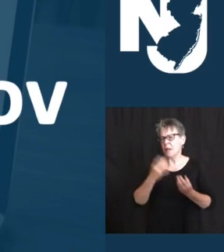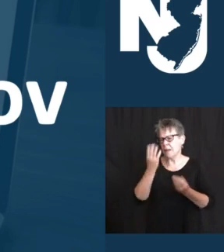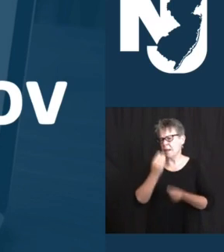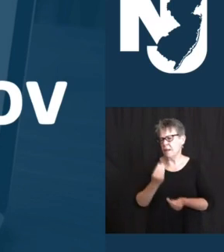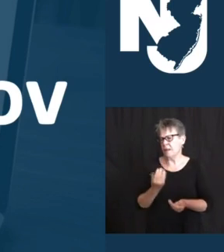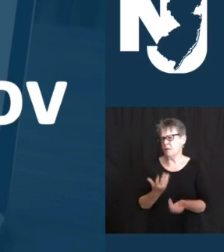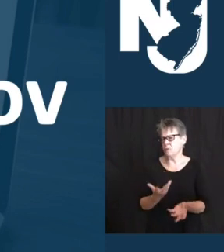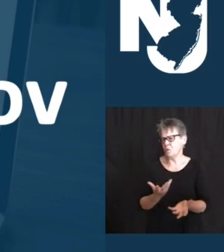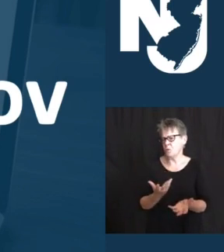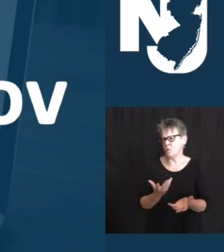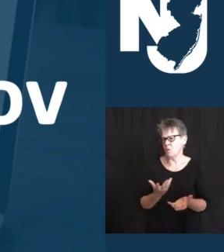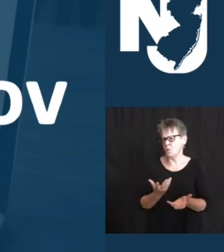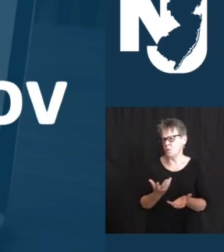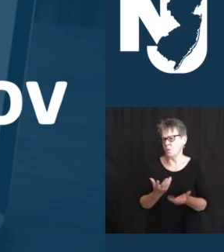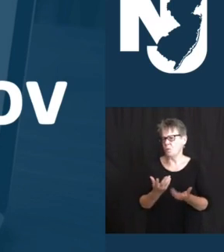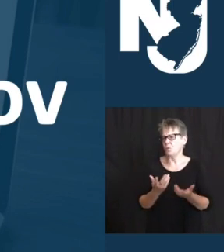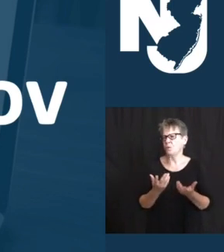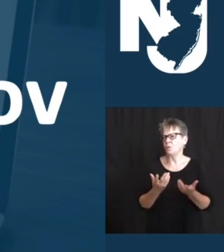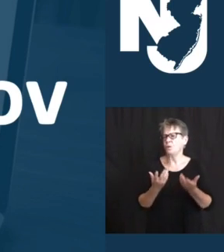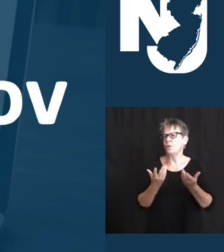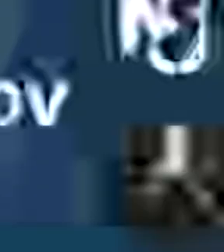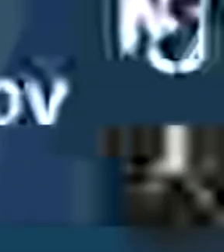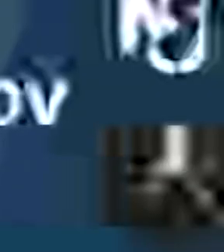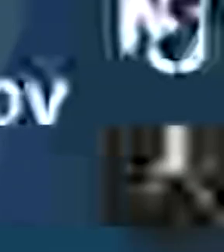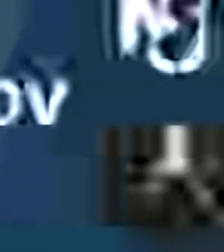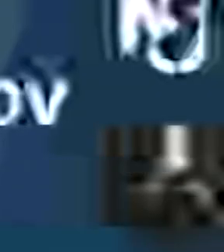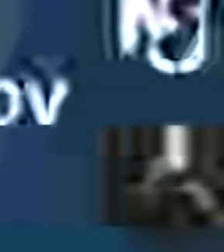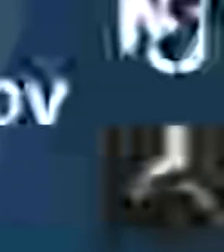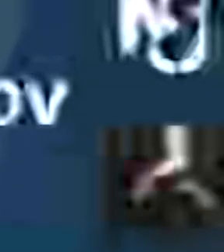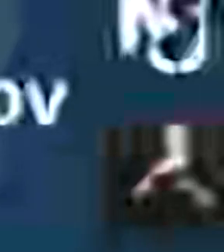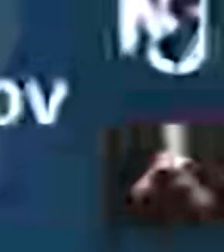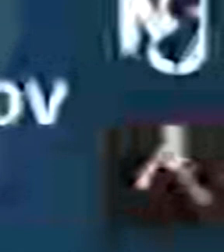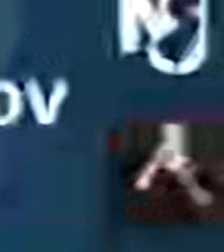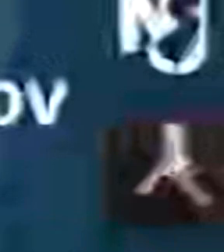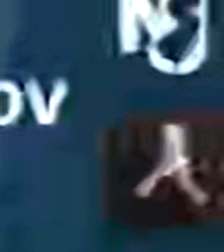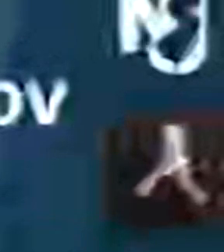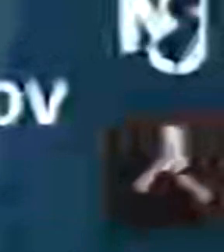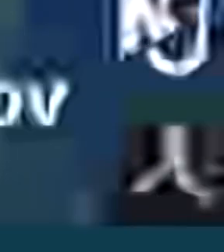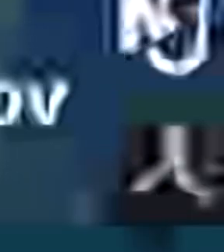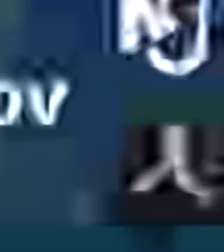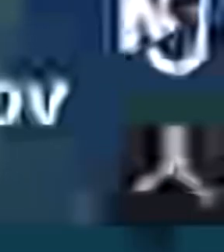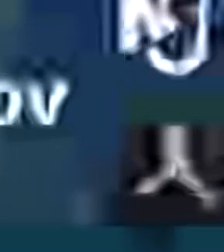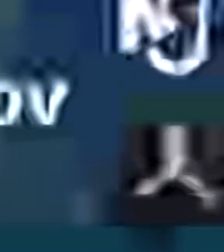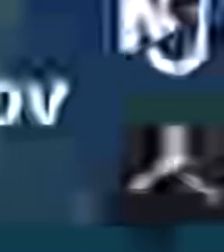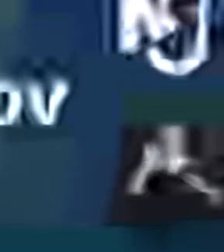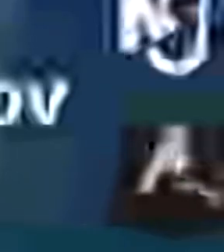sure you vote. It needs to be postmarked at latest by the day of the